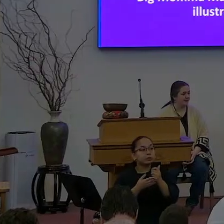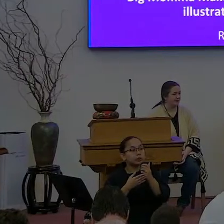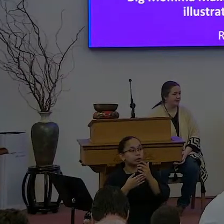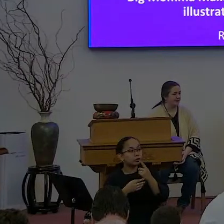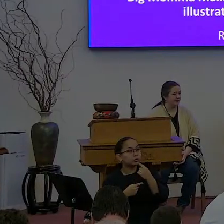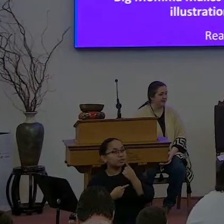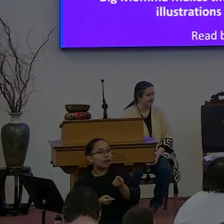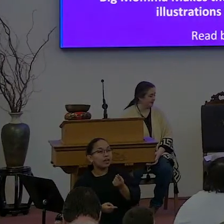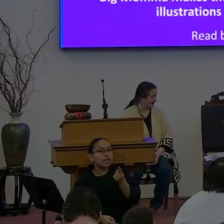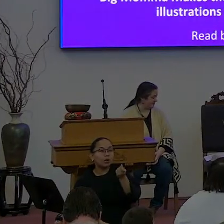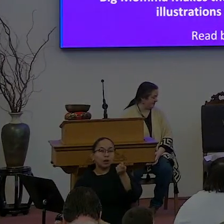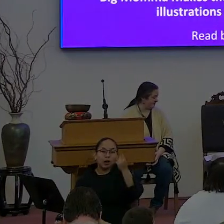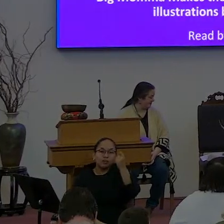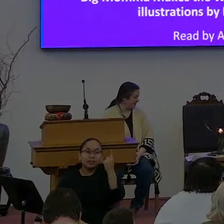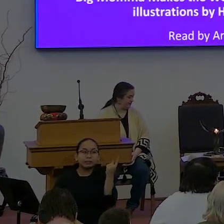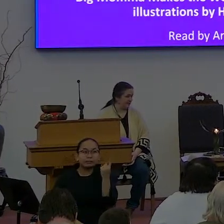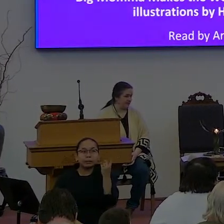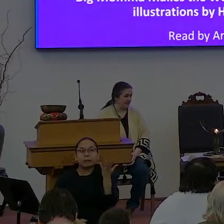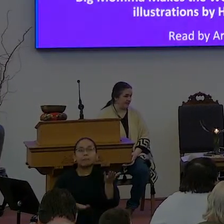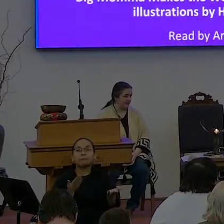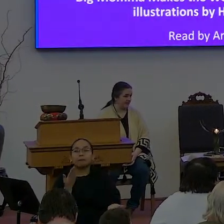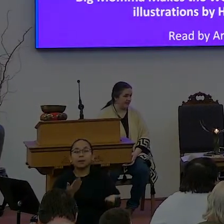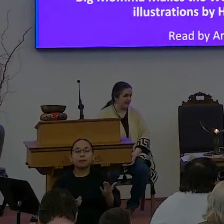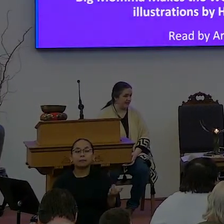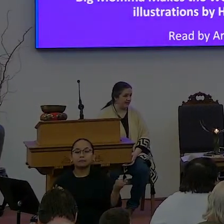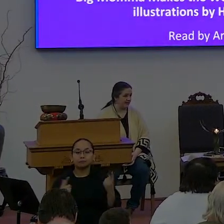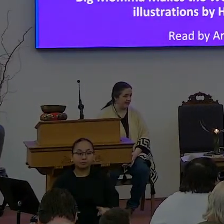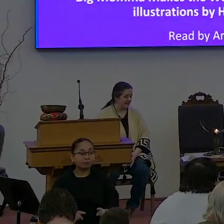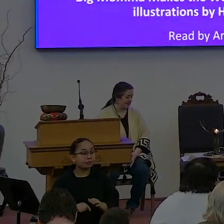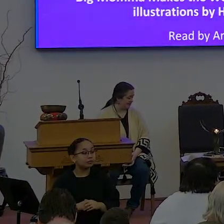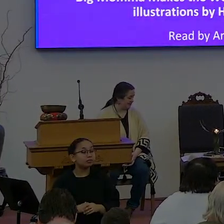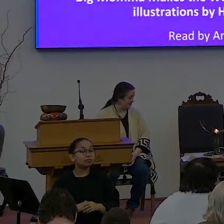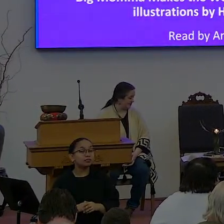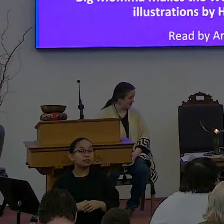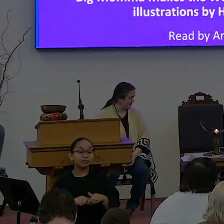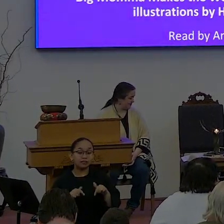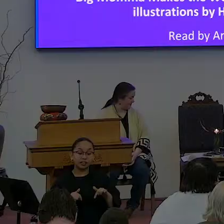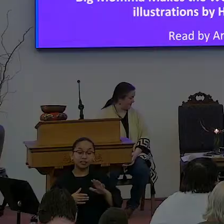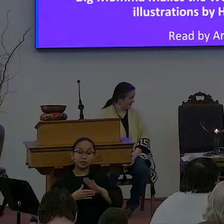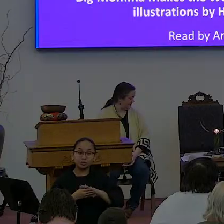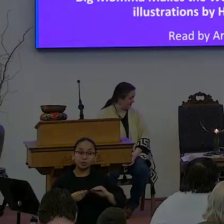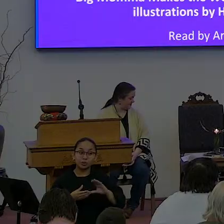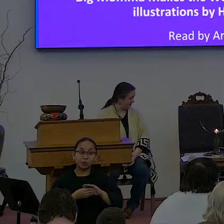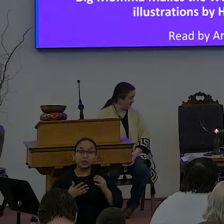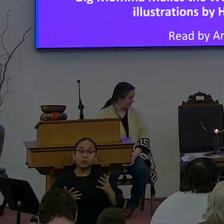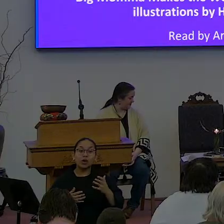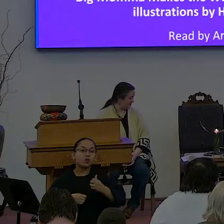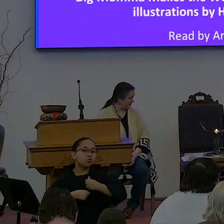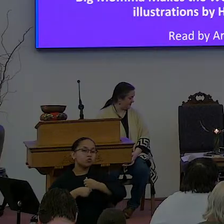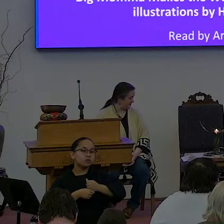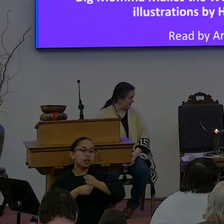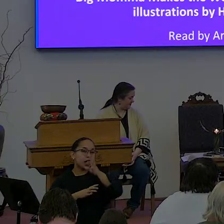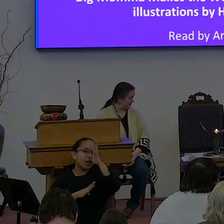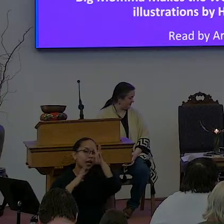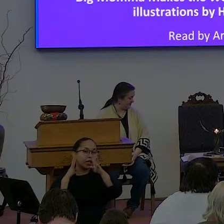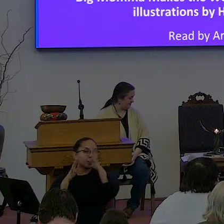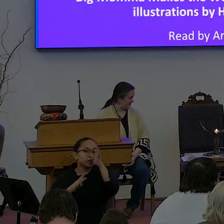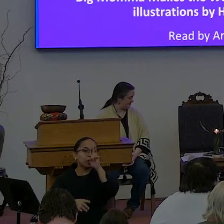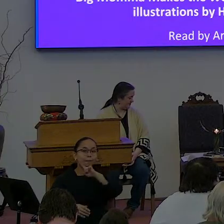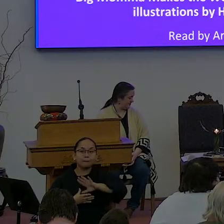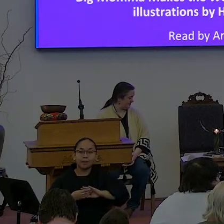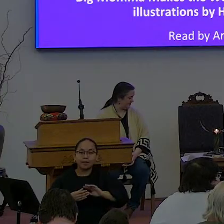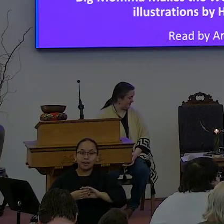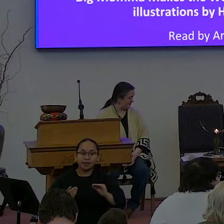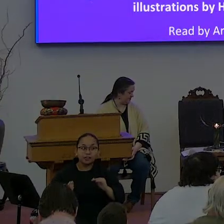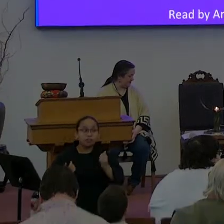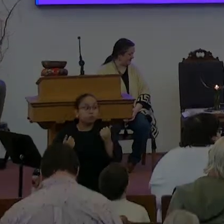understand something that might have happened. This story is a creation myth, which means it's trying to